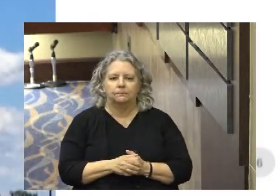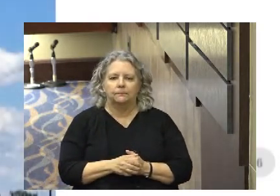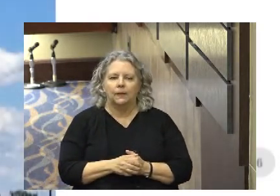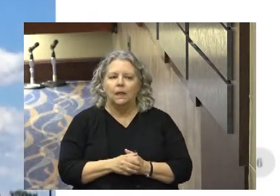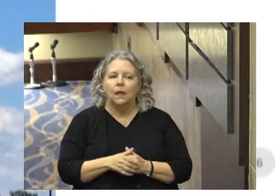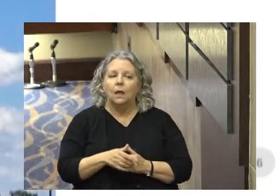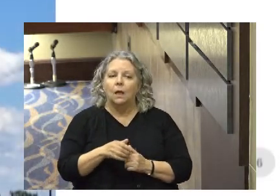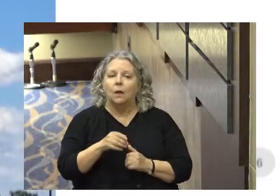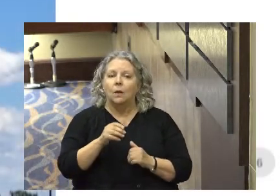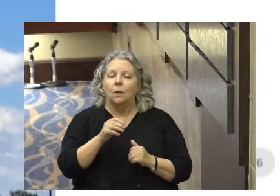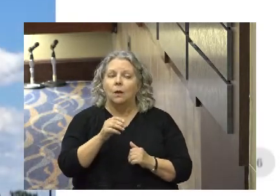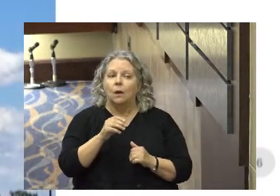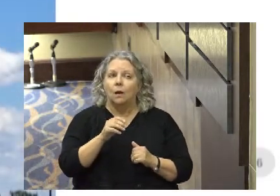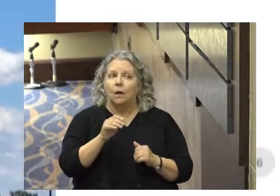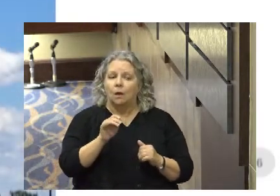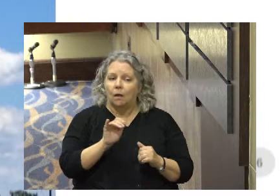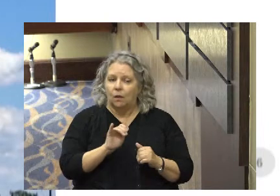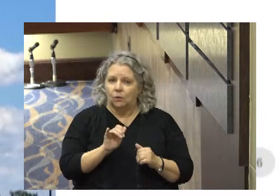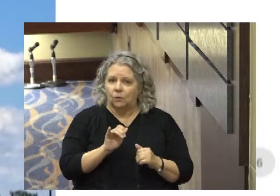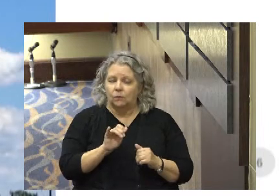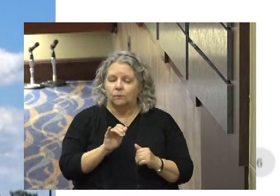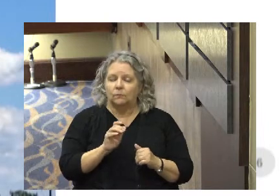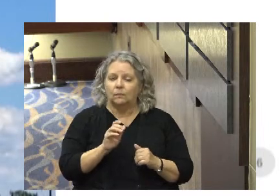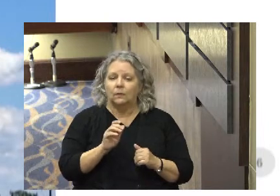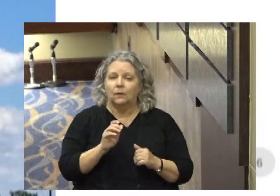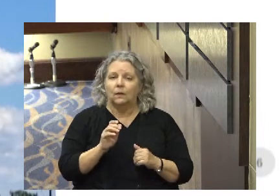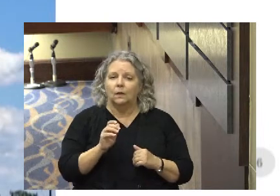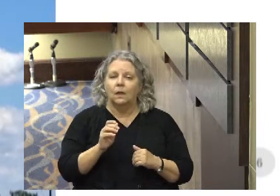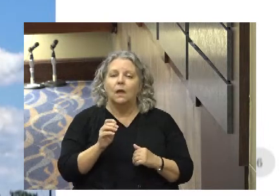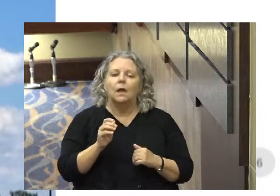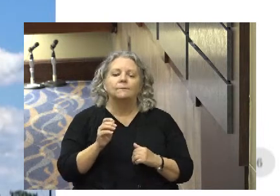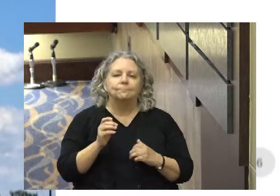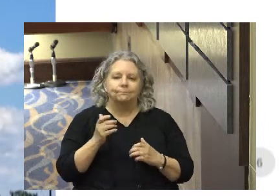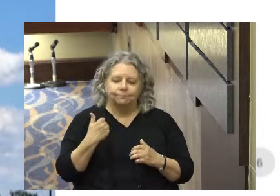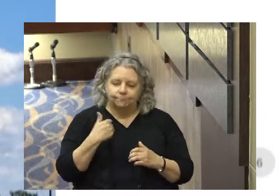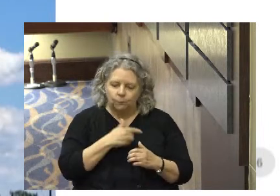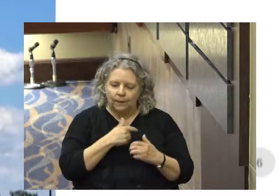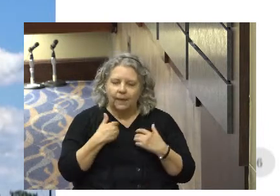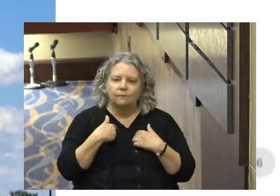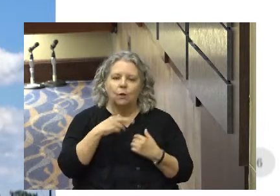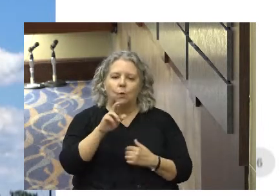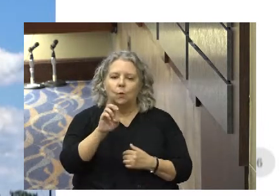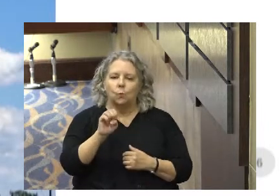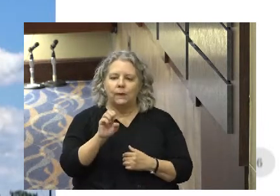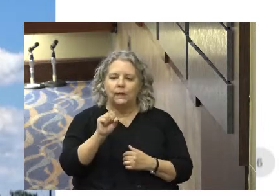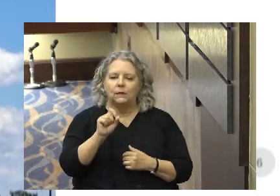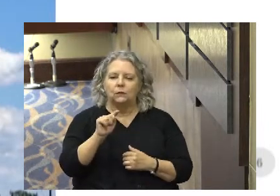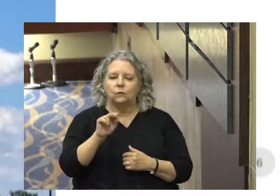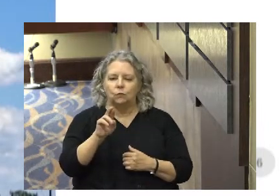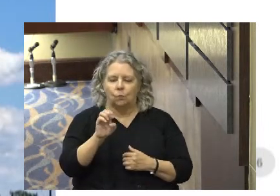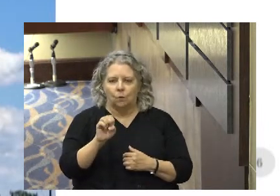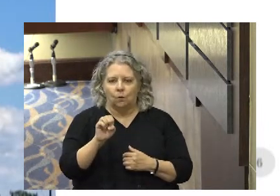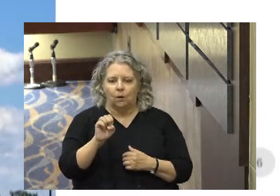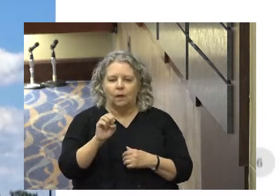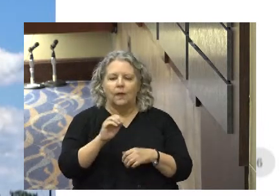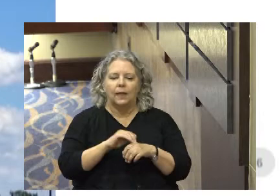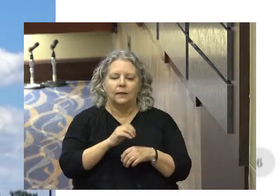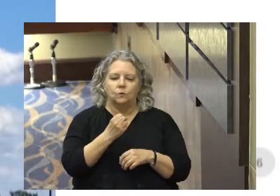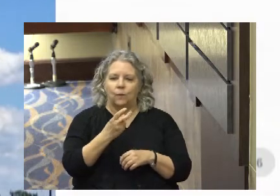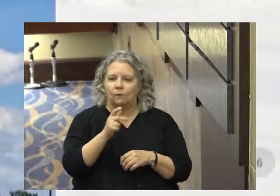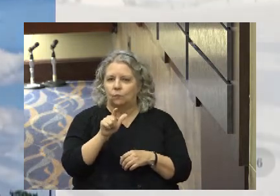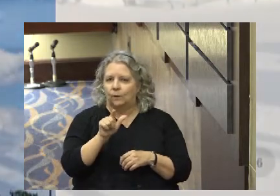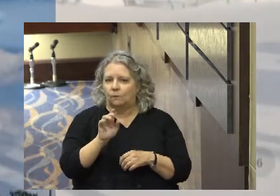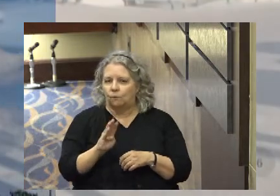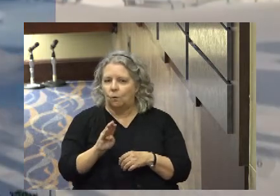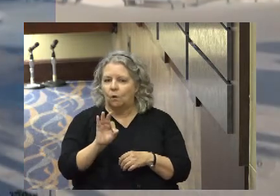Waco Habitat also runs its very successful Restore at 1224 Franklin Avenue. The Restore is a building